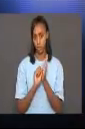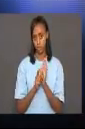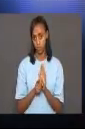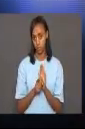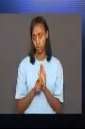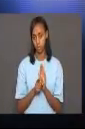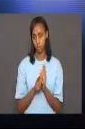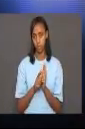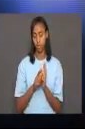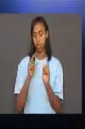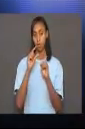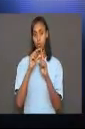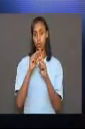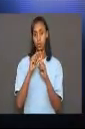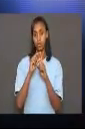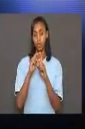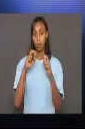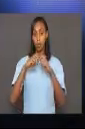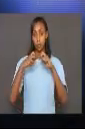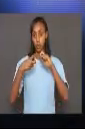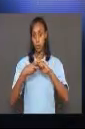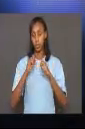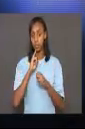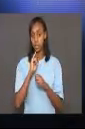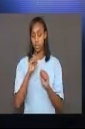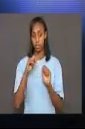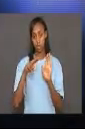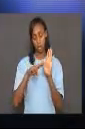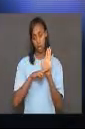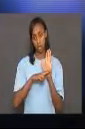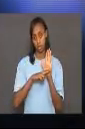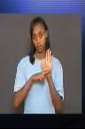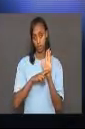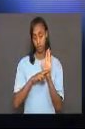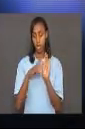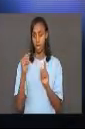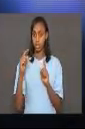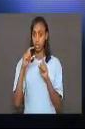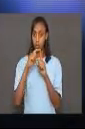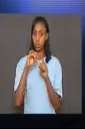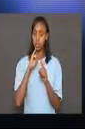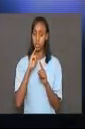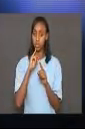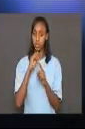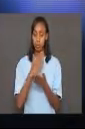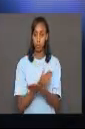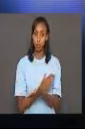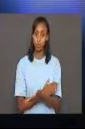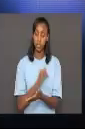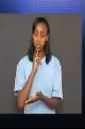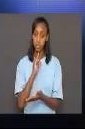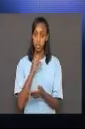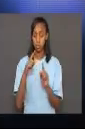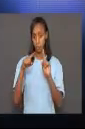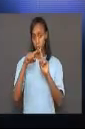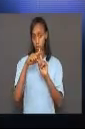For example, the word problem is negative and the word improvement